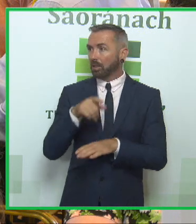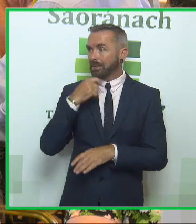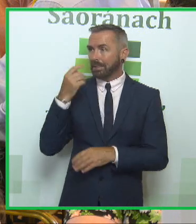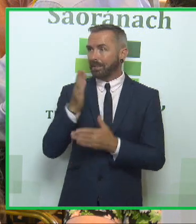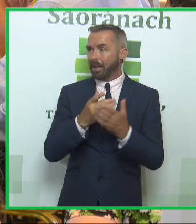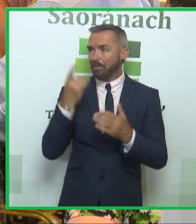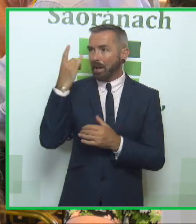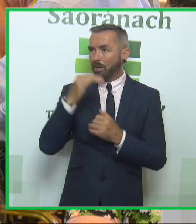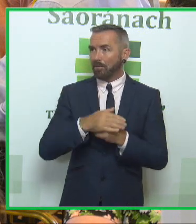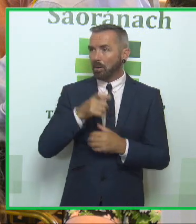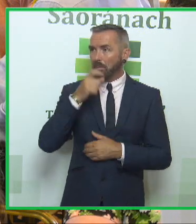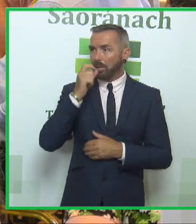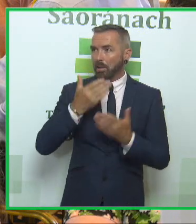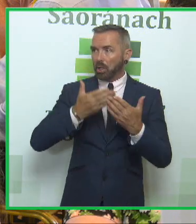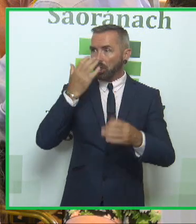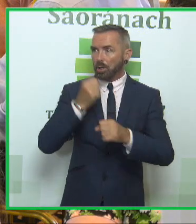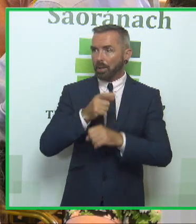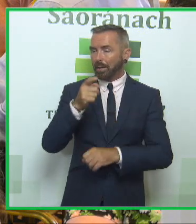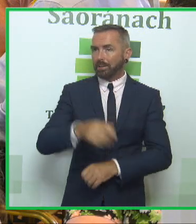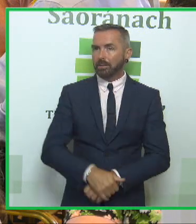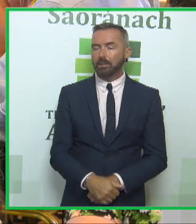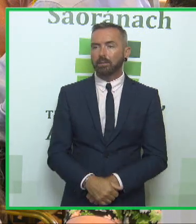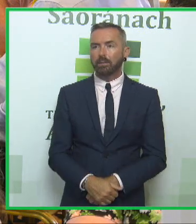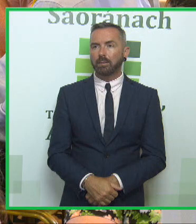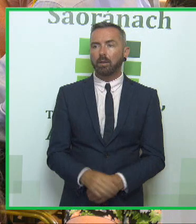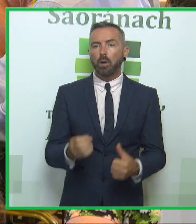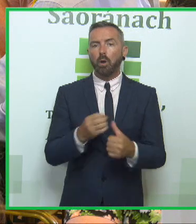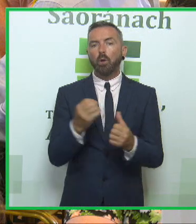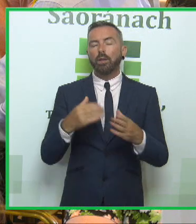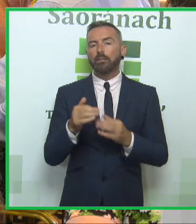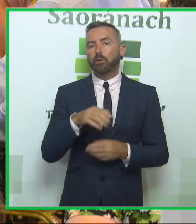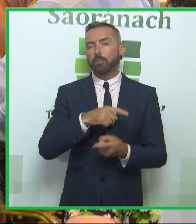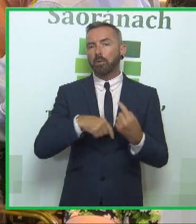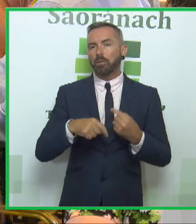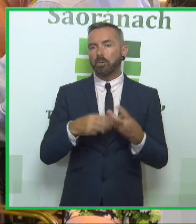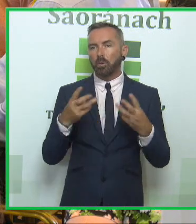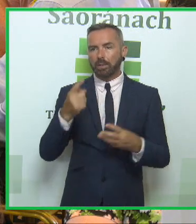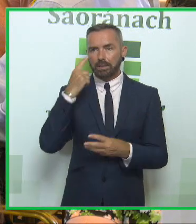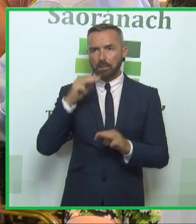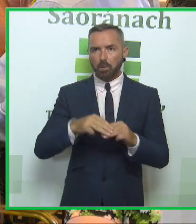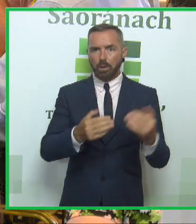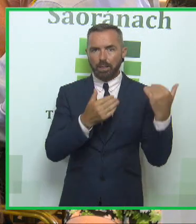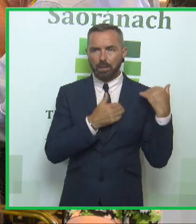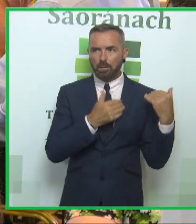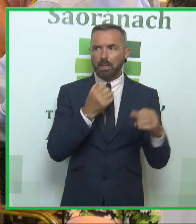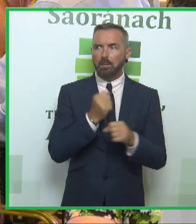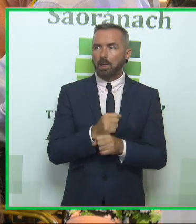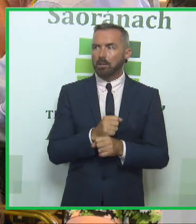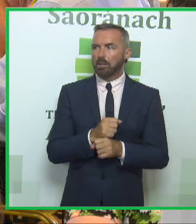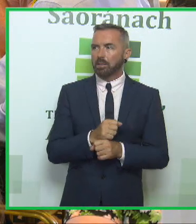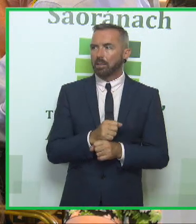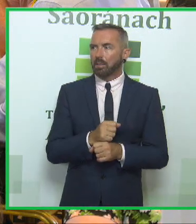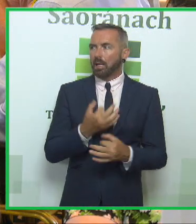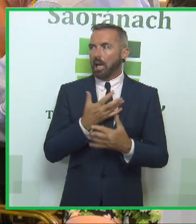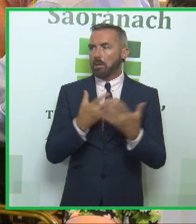for methadone to be learned. The other big one from our side was we would like to see about accountability already, about how much money is